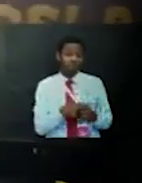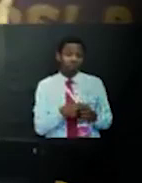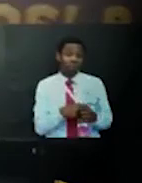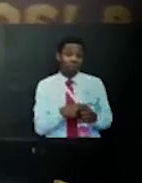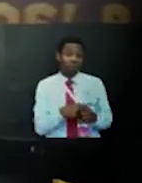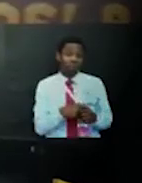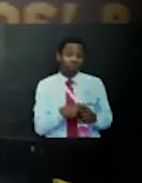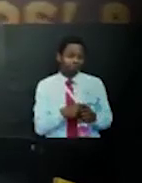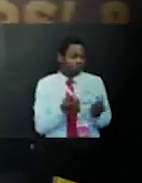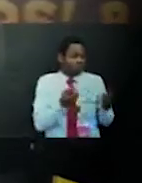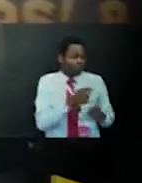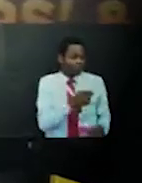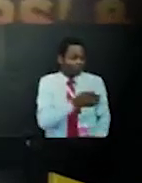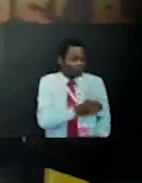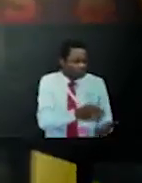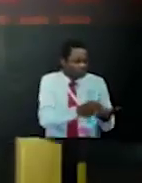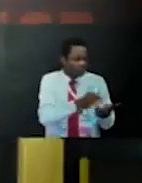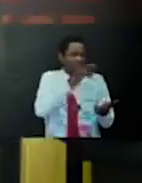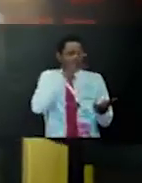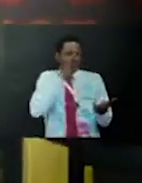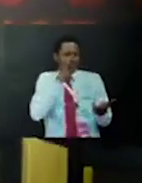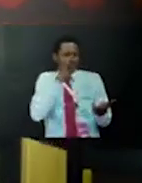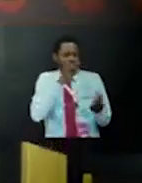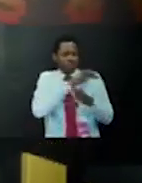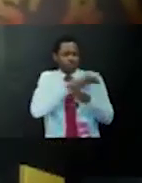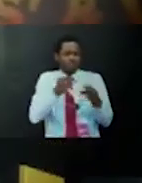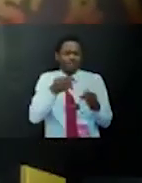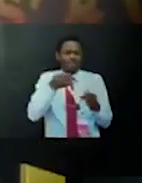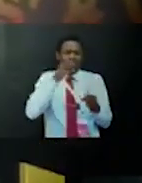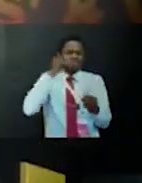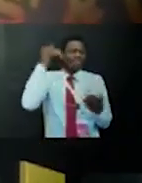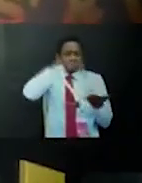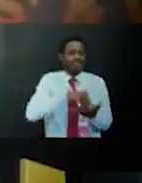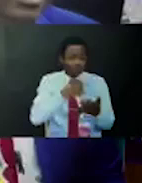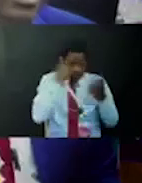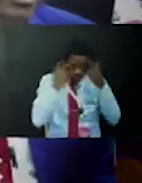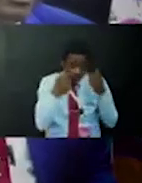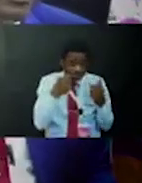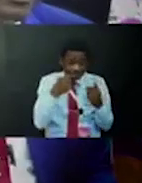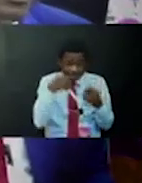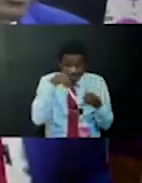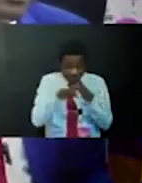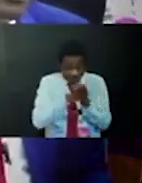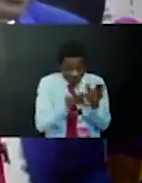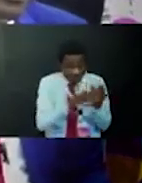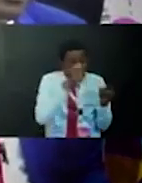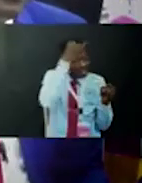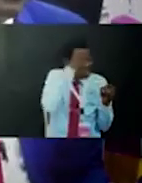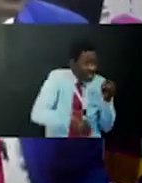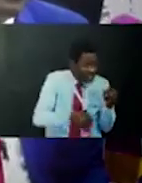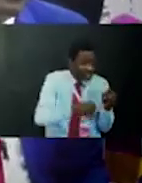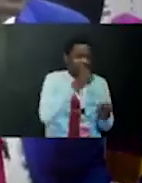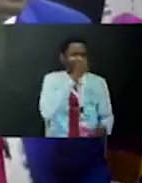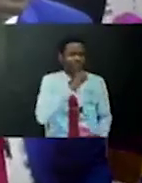eat again. It's supposed to be the last meal. Because it said the last supper. Now, she was